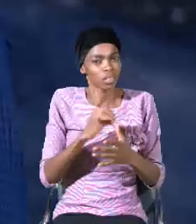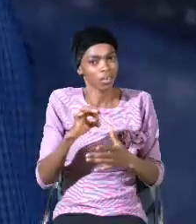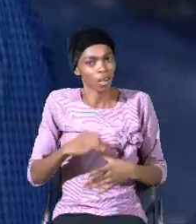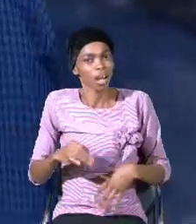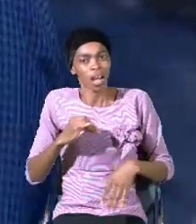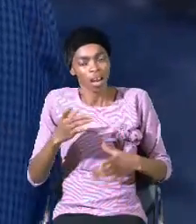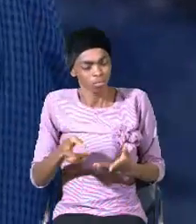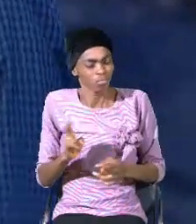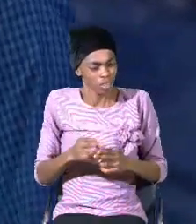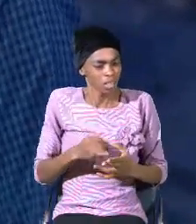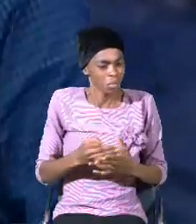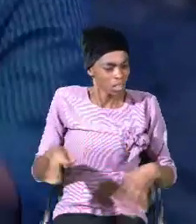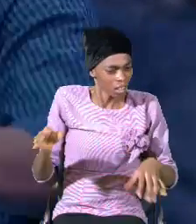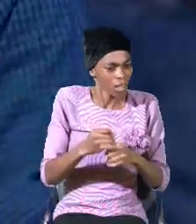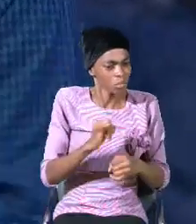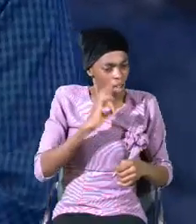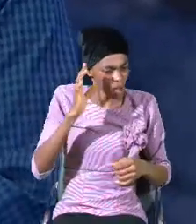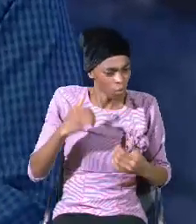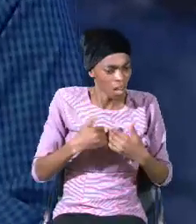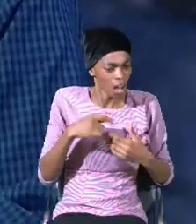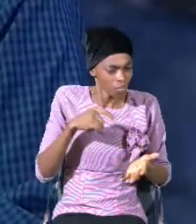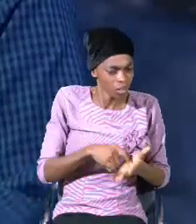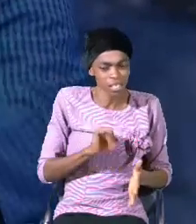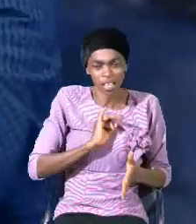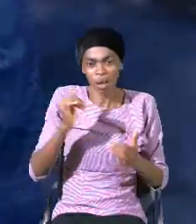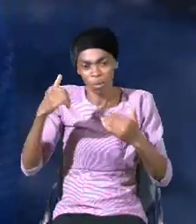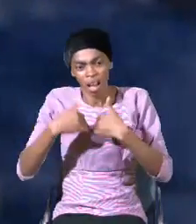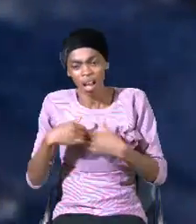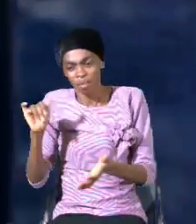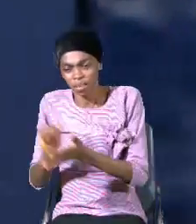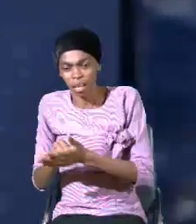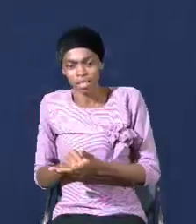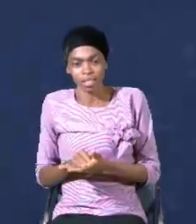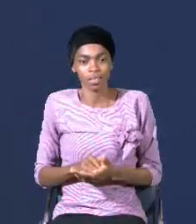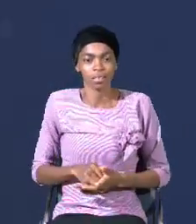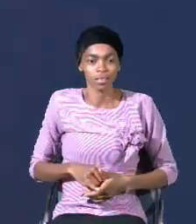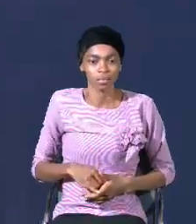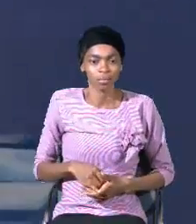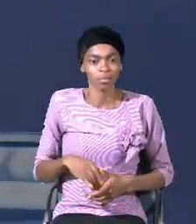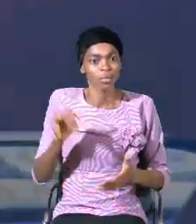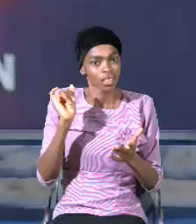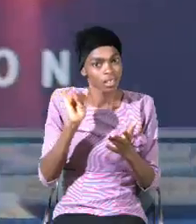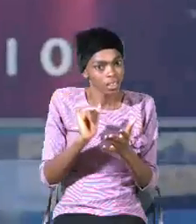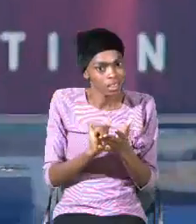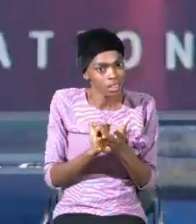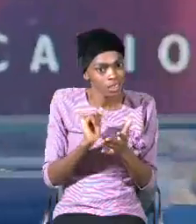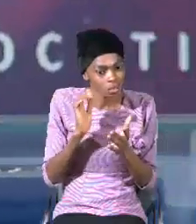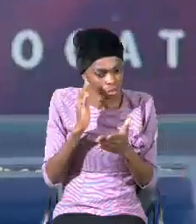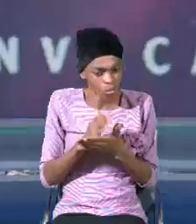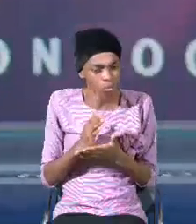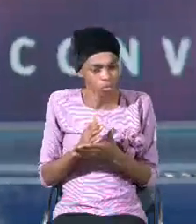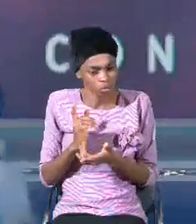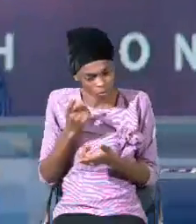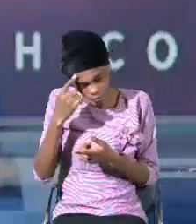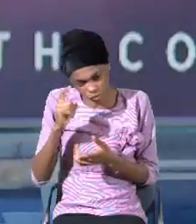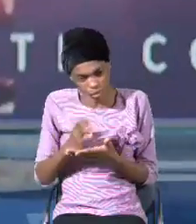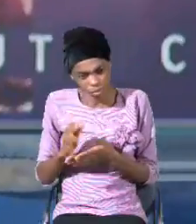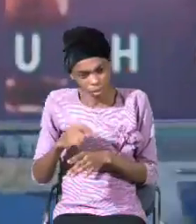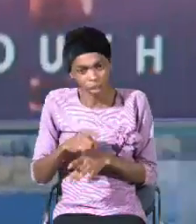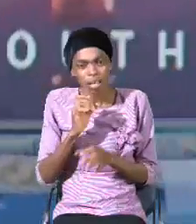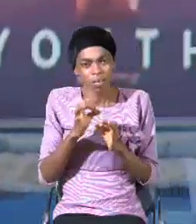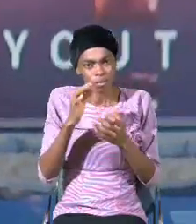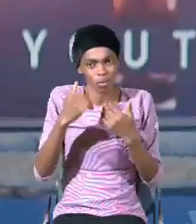I'm going to have this, I'm going to have that. Stop for a moment. If you have skill, but